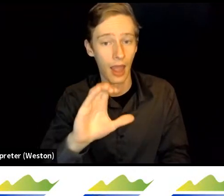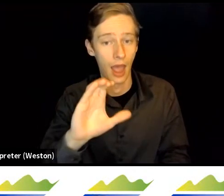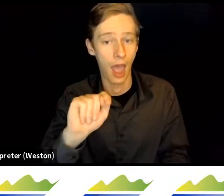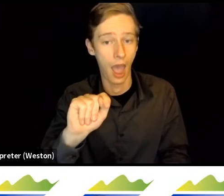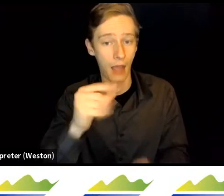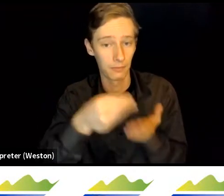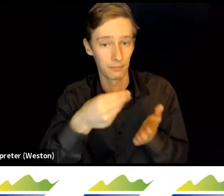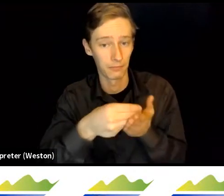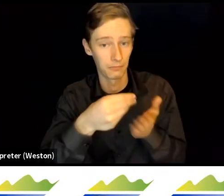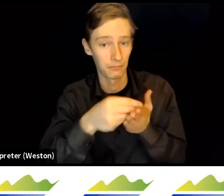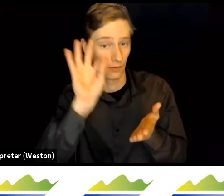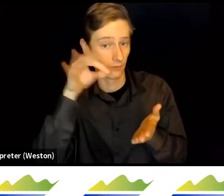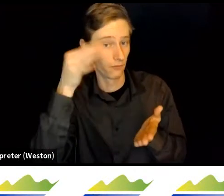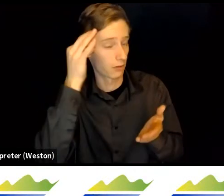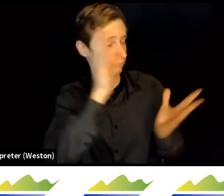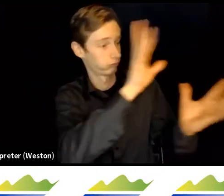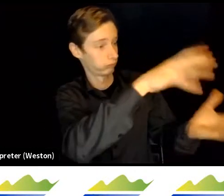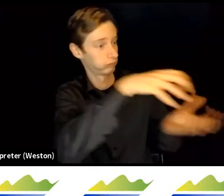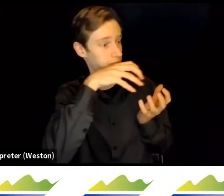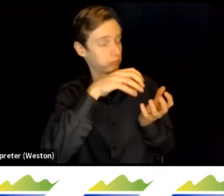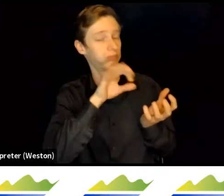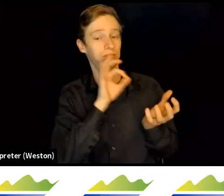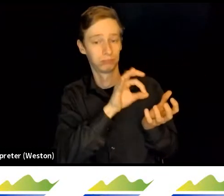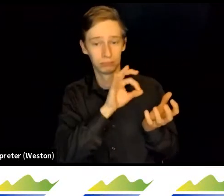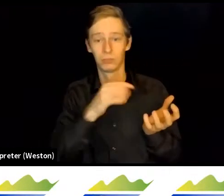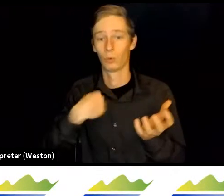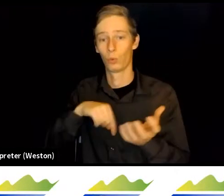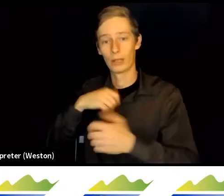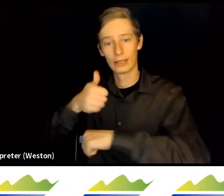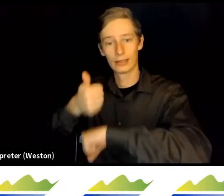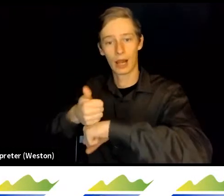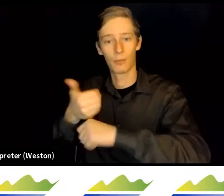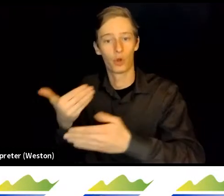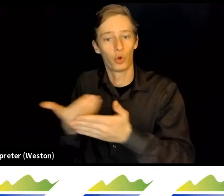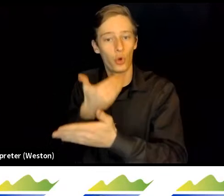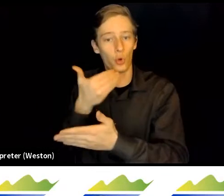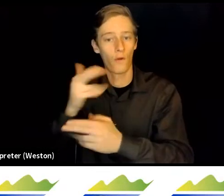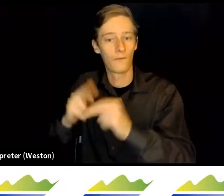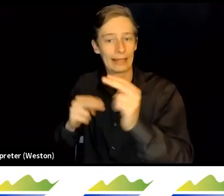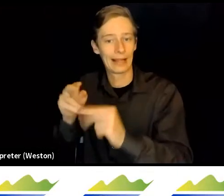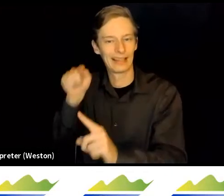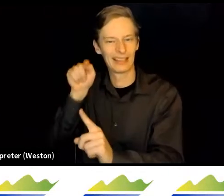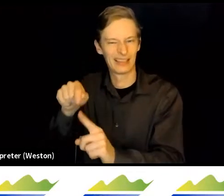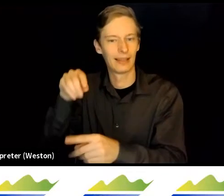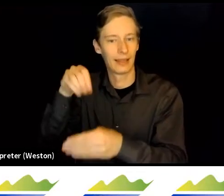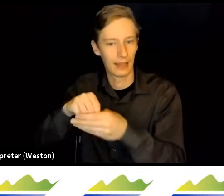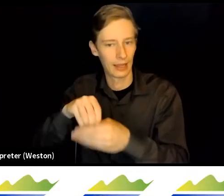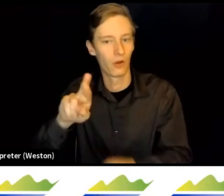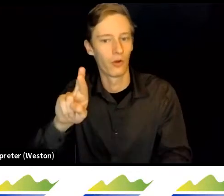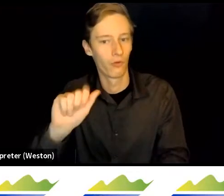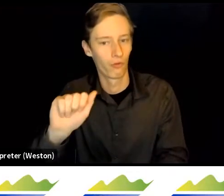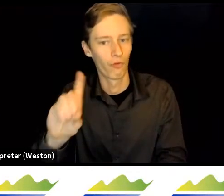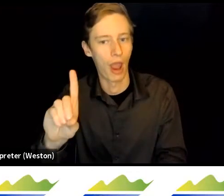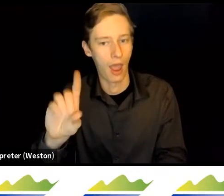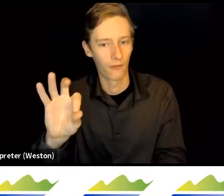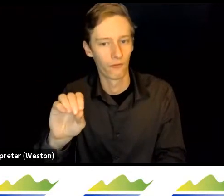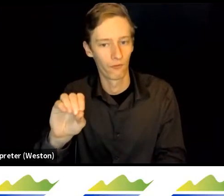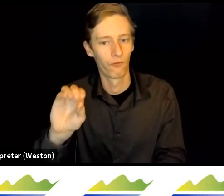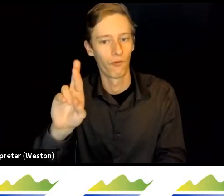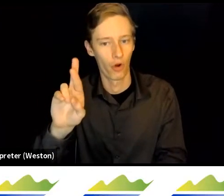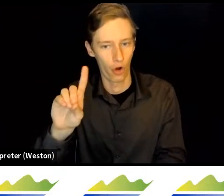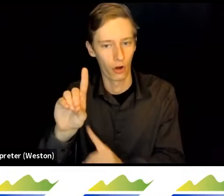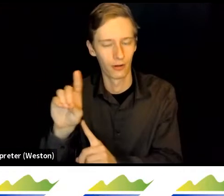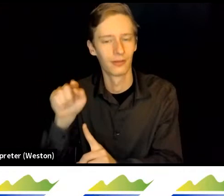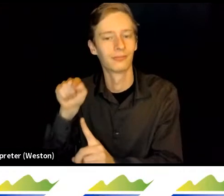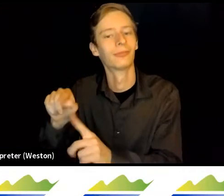a new facility in Radford. It's our crisis center. And the goal right now is we can divert a